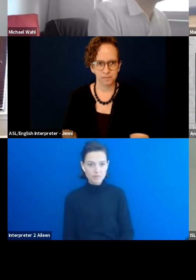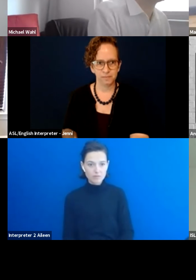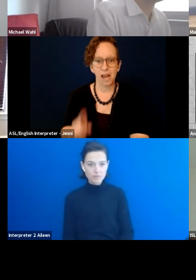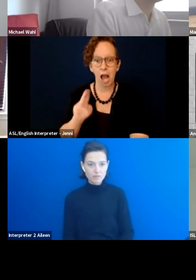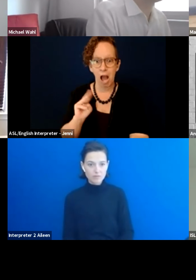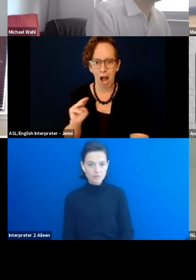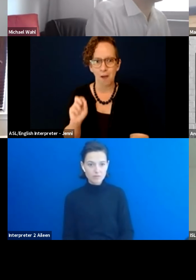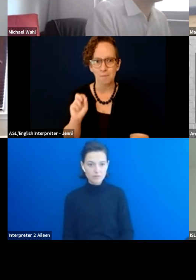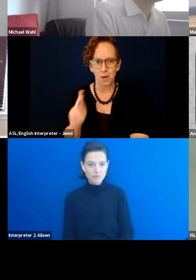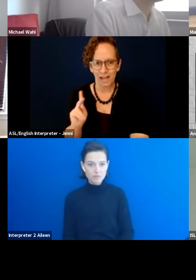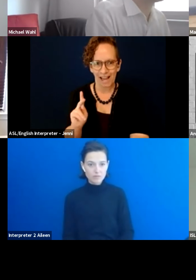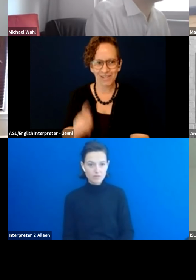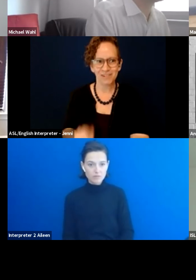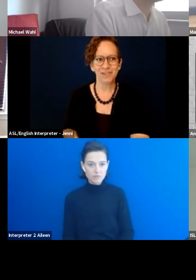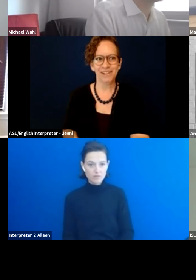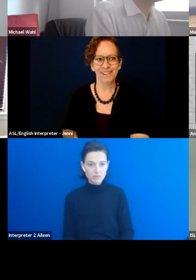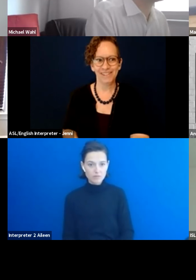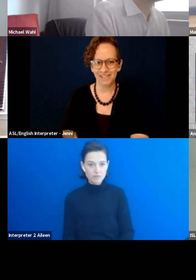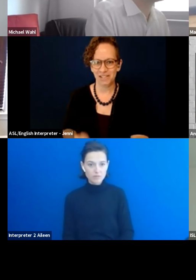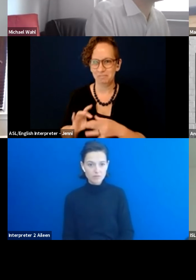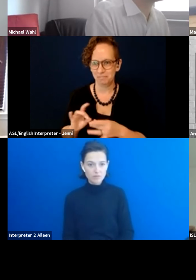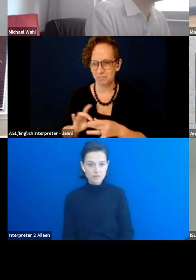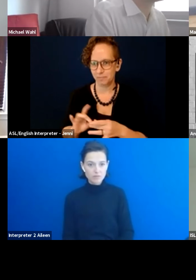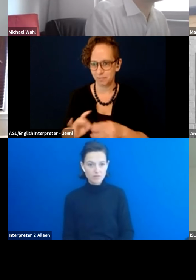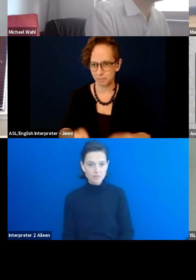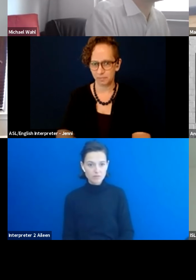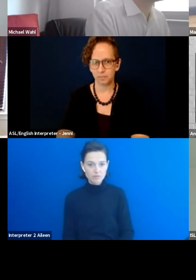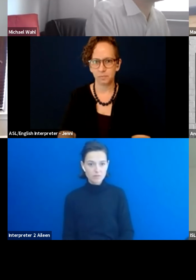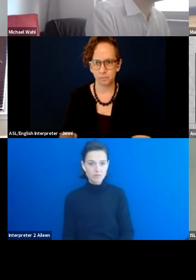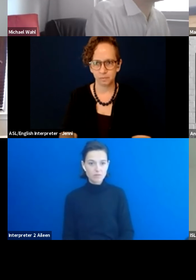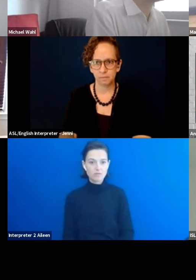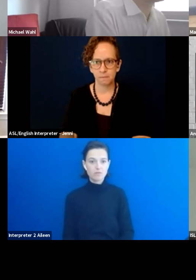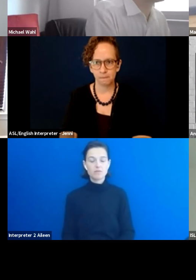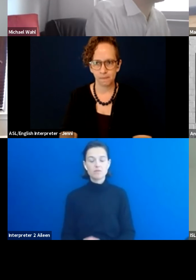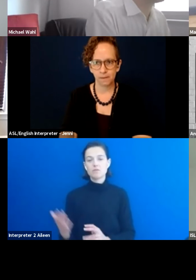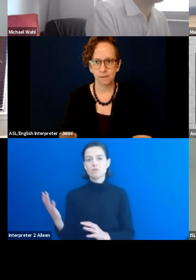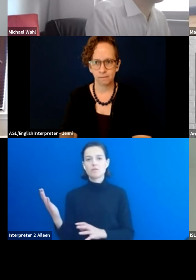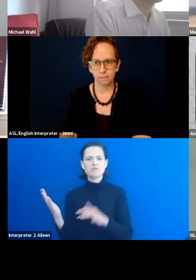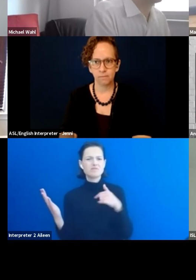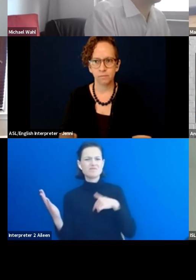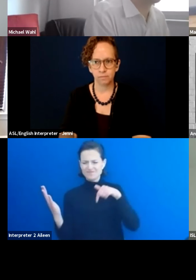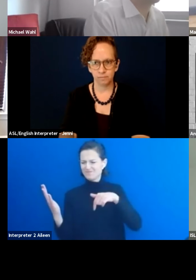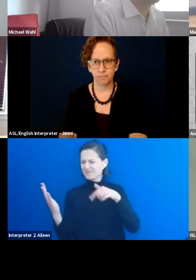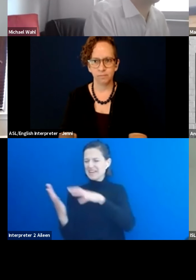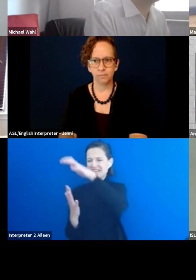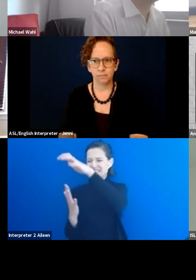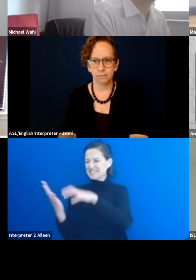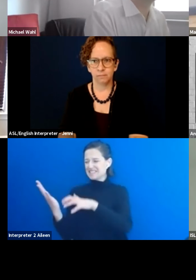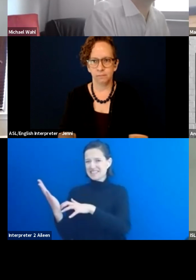Okay, ich muss es jetzt nochmal freihändig machen, weil das Skript ist nicht, was ich bekommen habe, ist jetzt nicht mehr die Richtlinie.